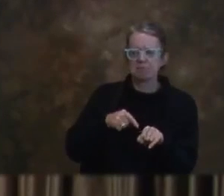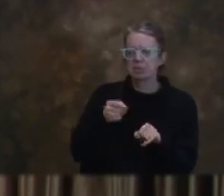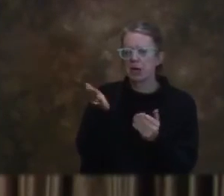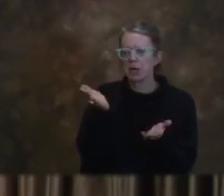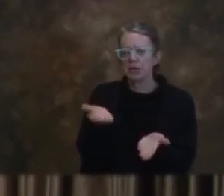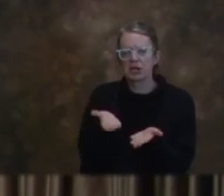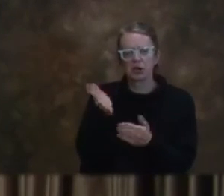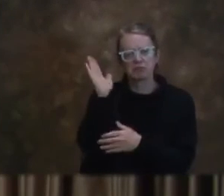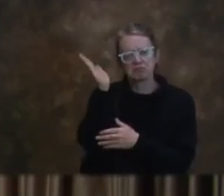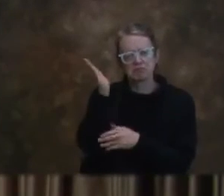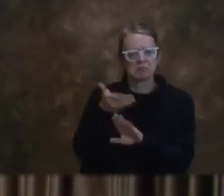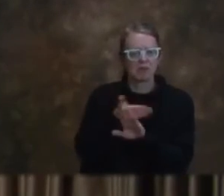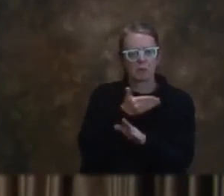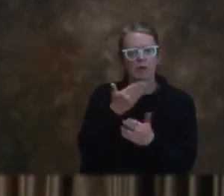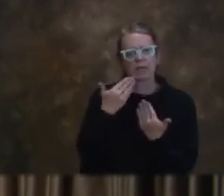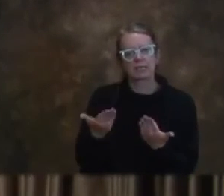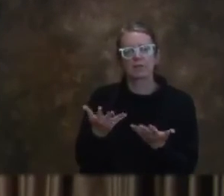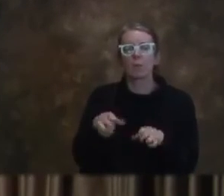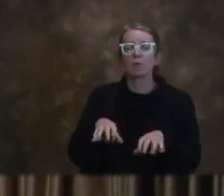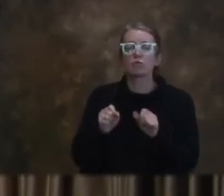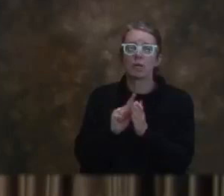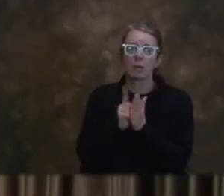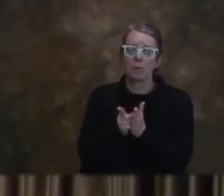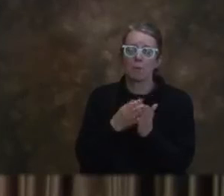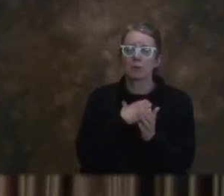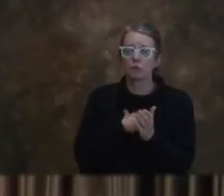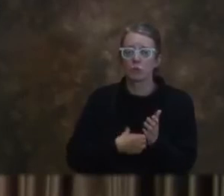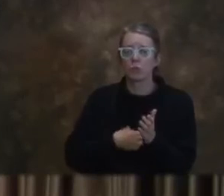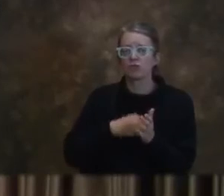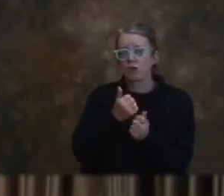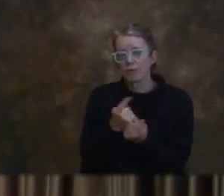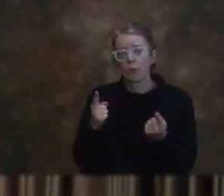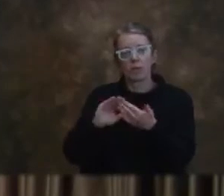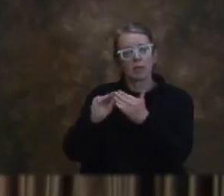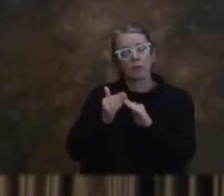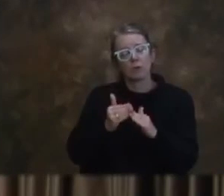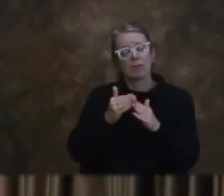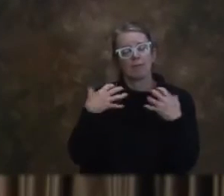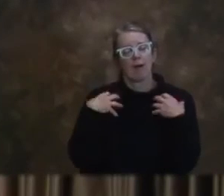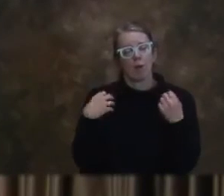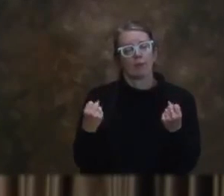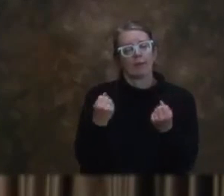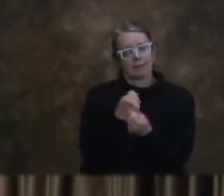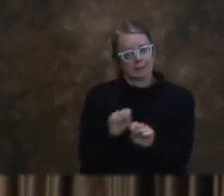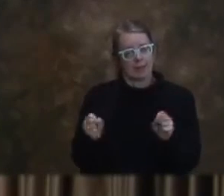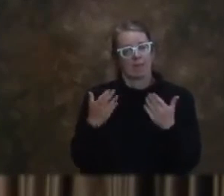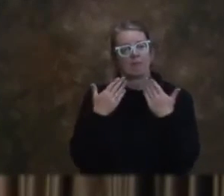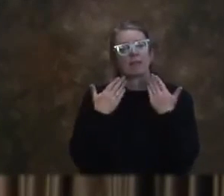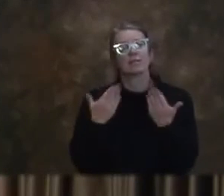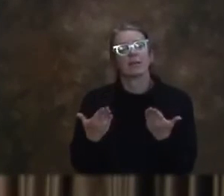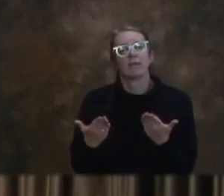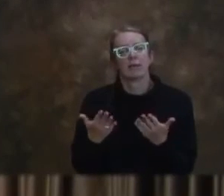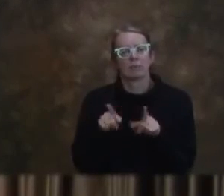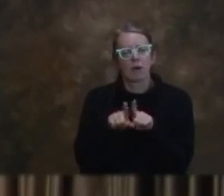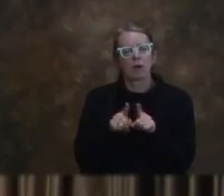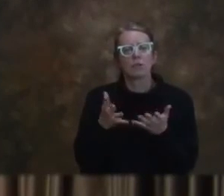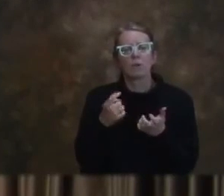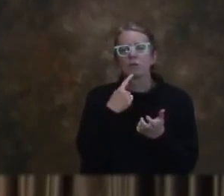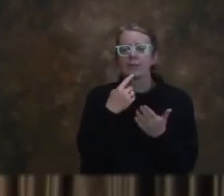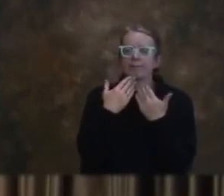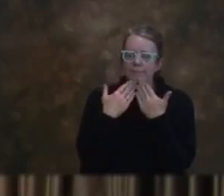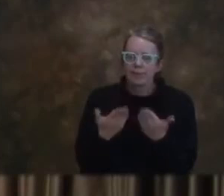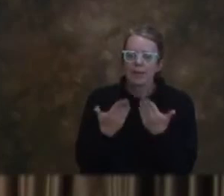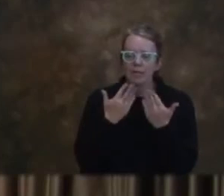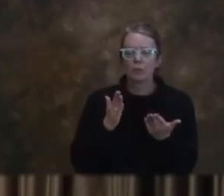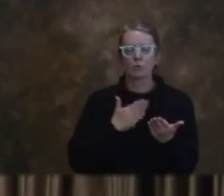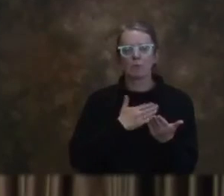to take a moment to wish everybody in our community a very healthy and safe Thanksgiving, and just want to express my gratitude to our public health